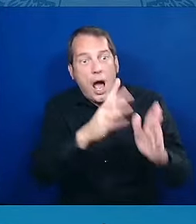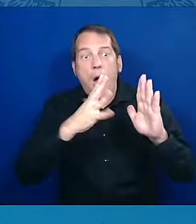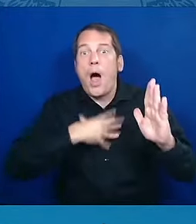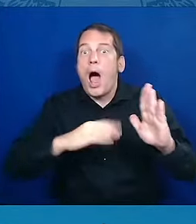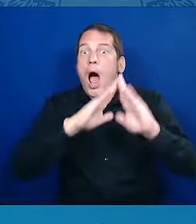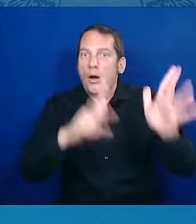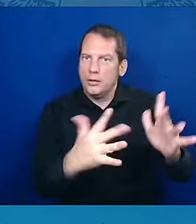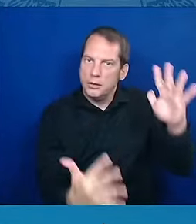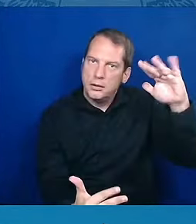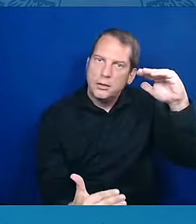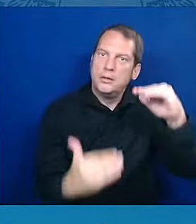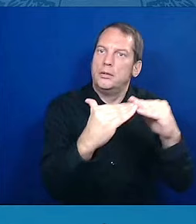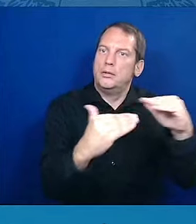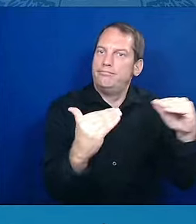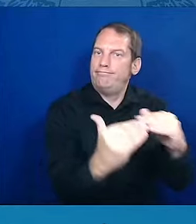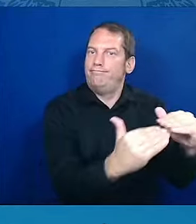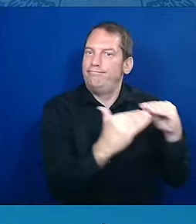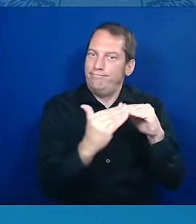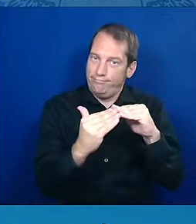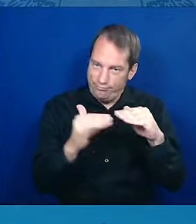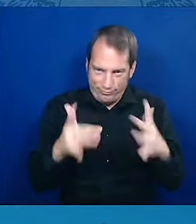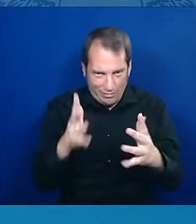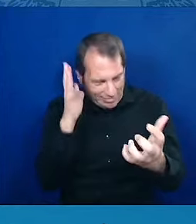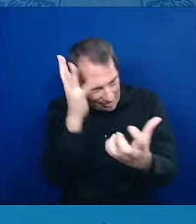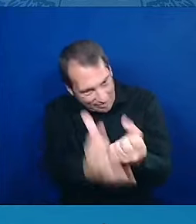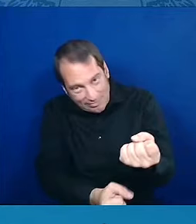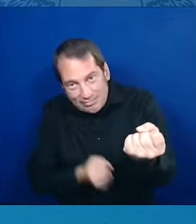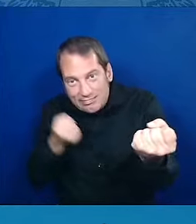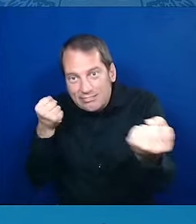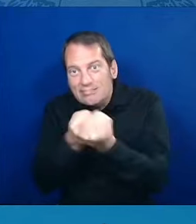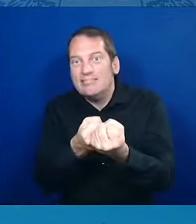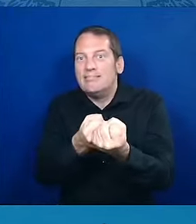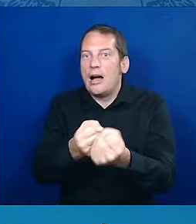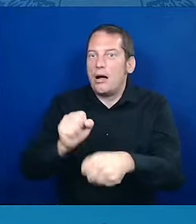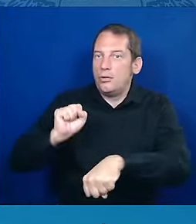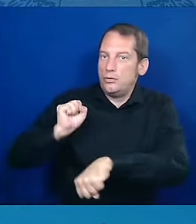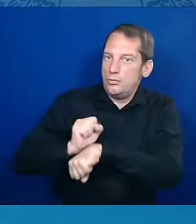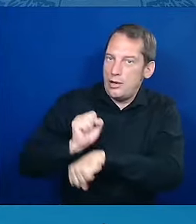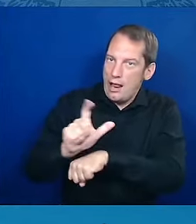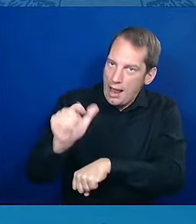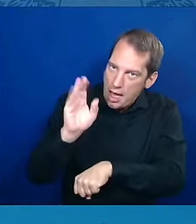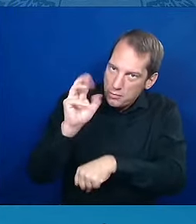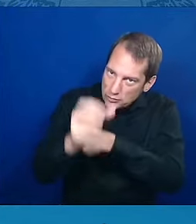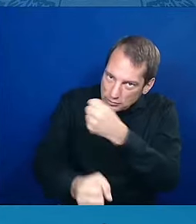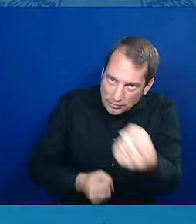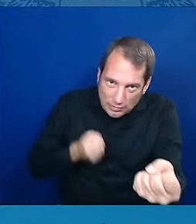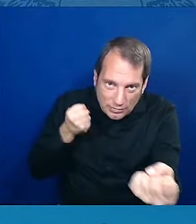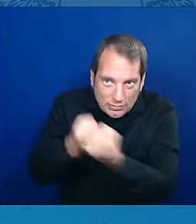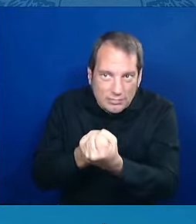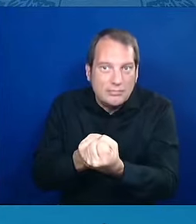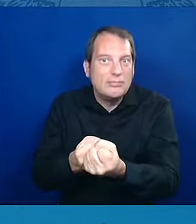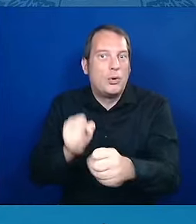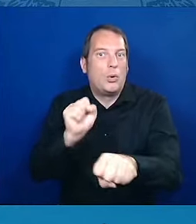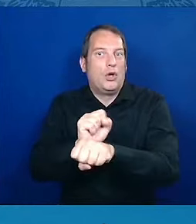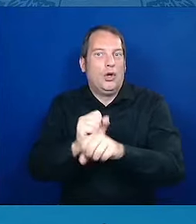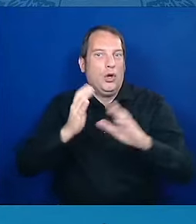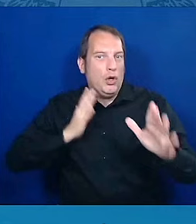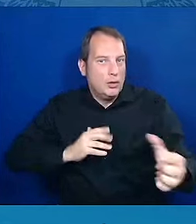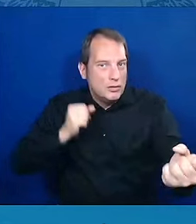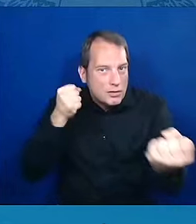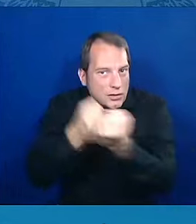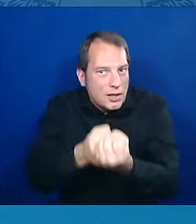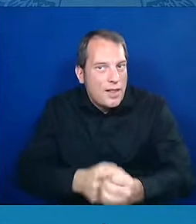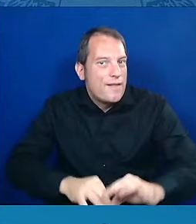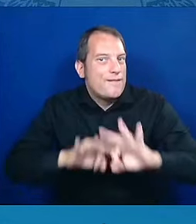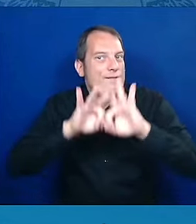pro-labor, pro-worker, pro-family, pro-public education administration in our